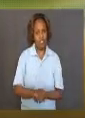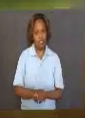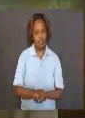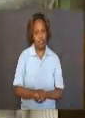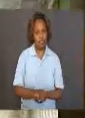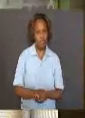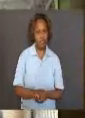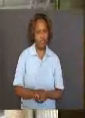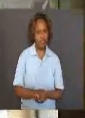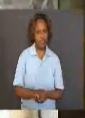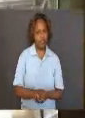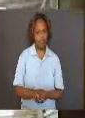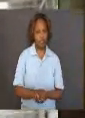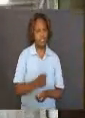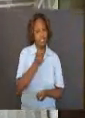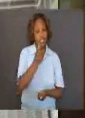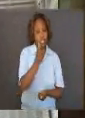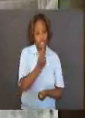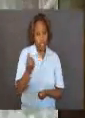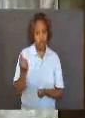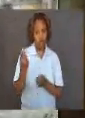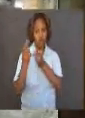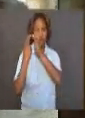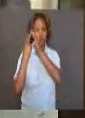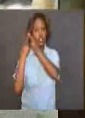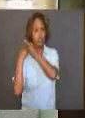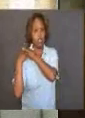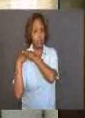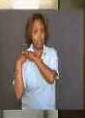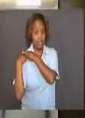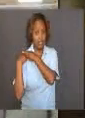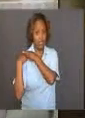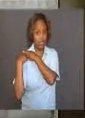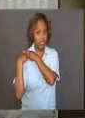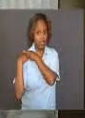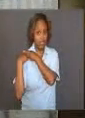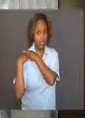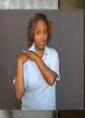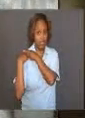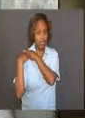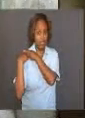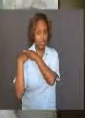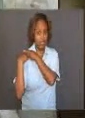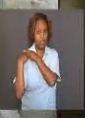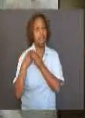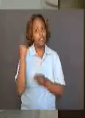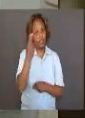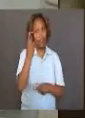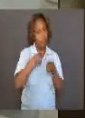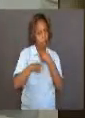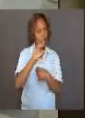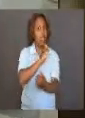responsibilities. Every responsibility has the potential to bring